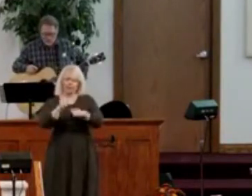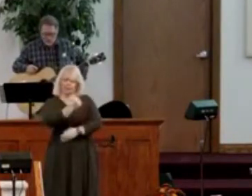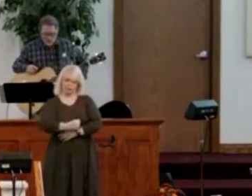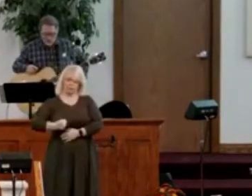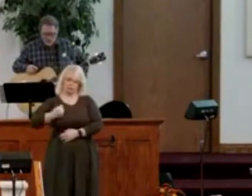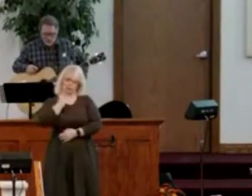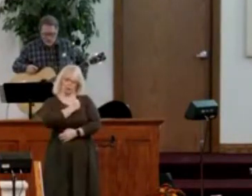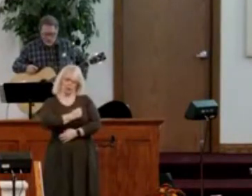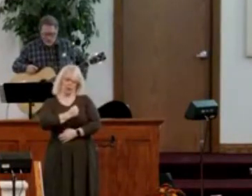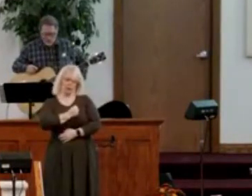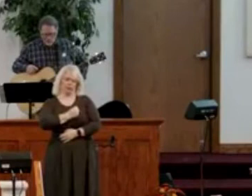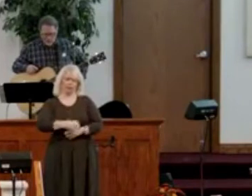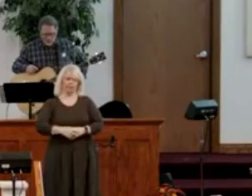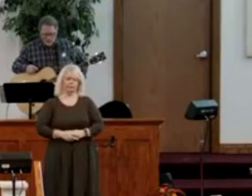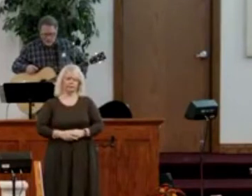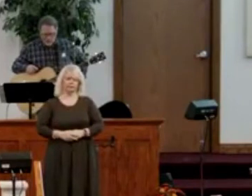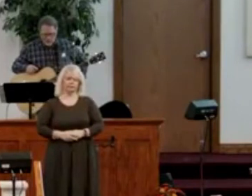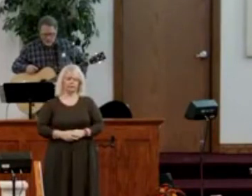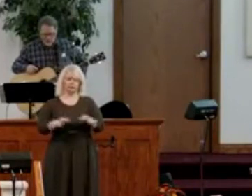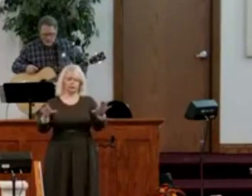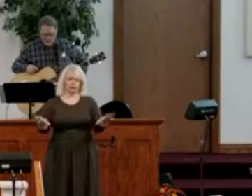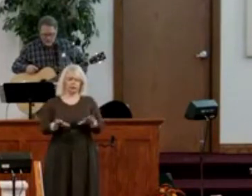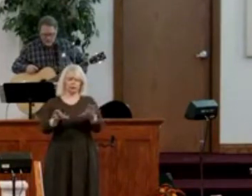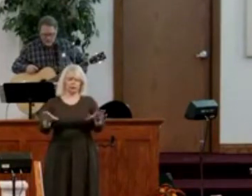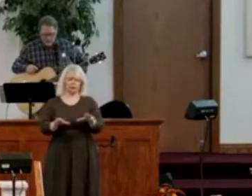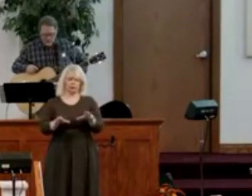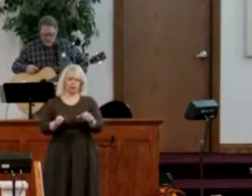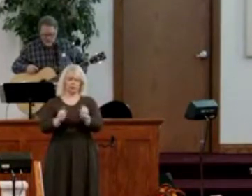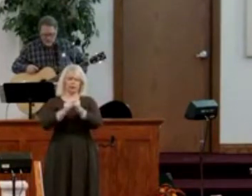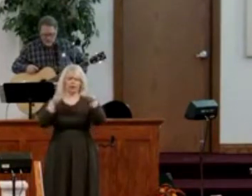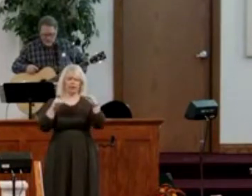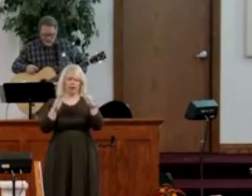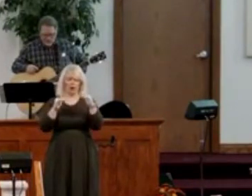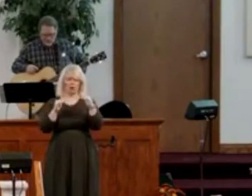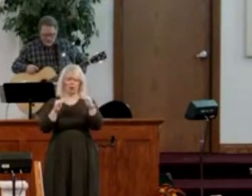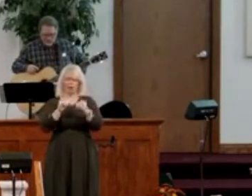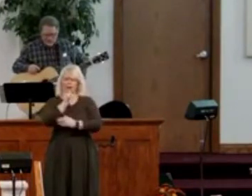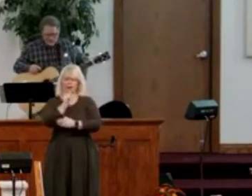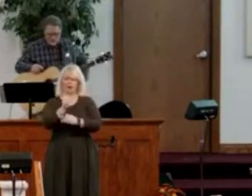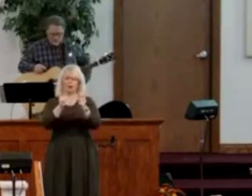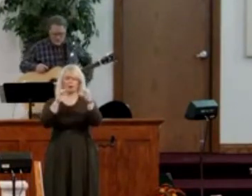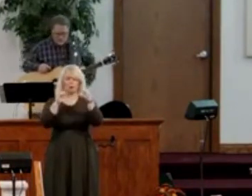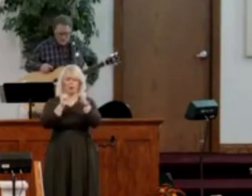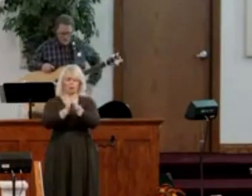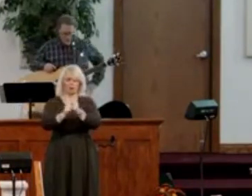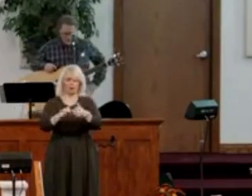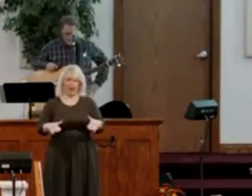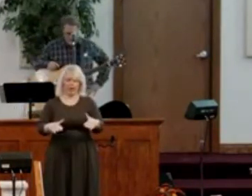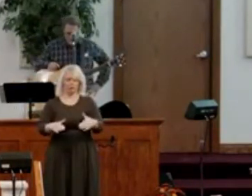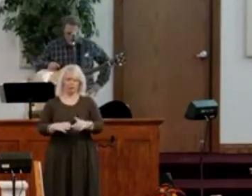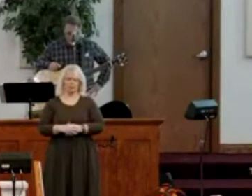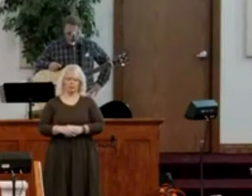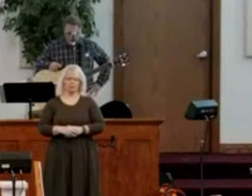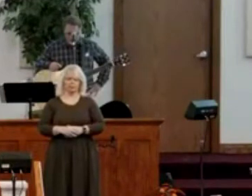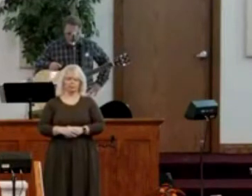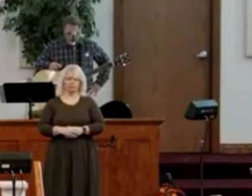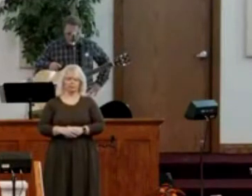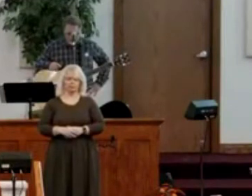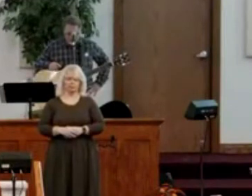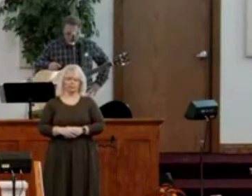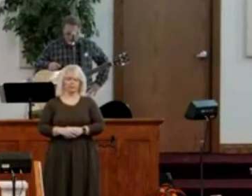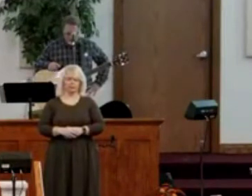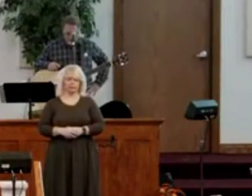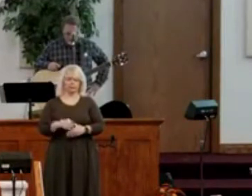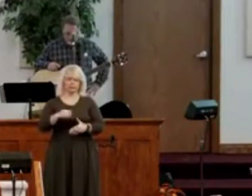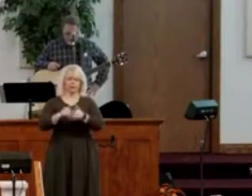grieve so that we can do it as those with hope and not without. And so thank you for that. As we go into our service, I